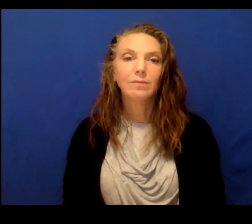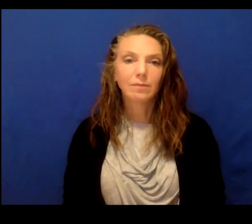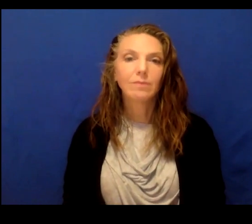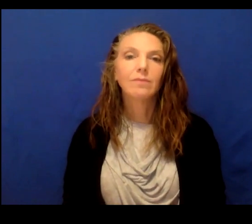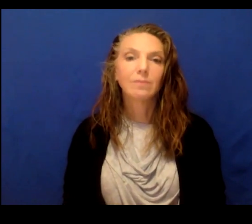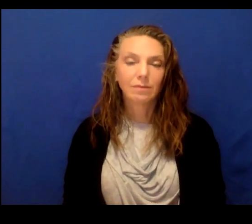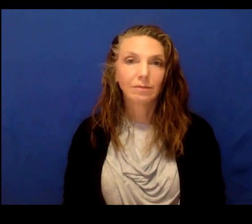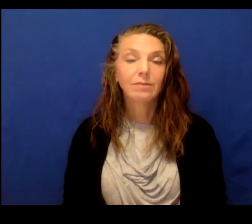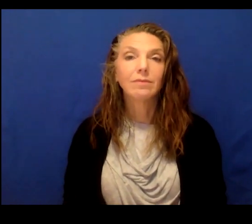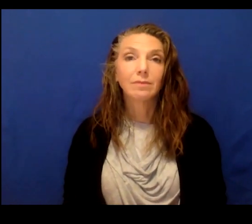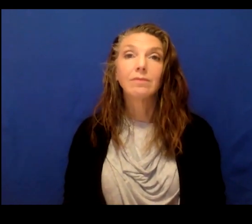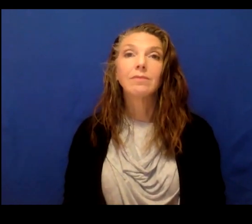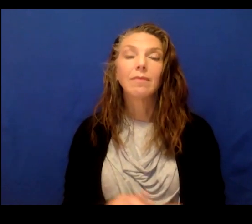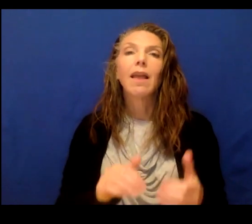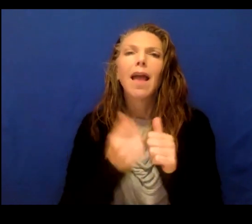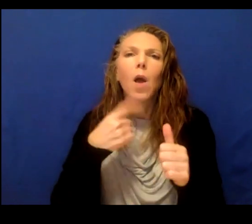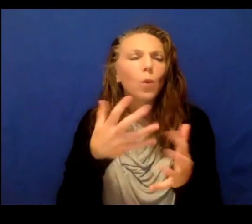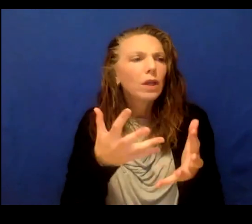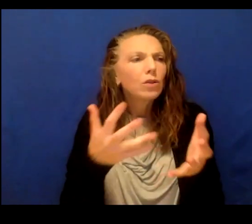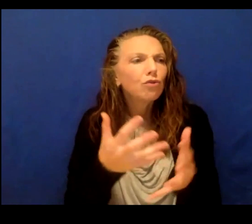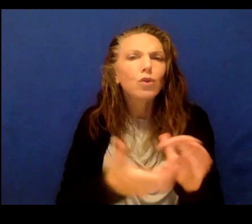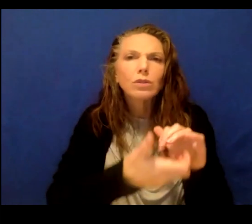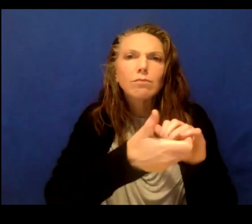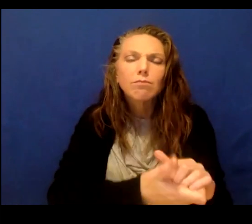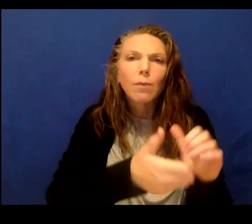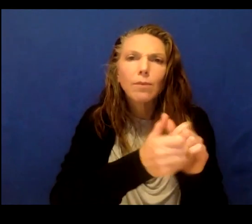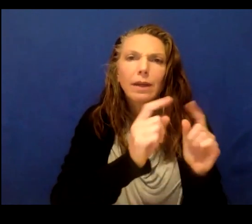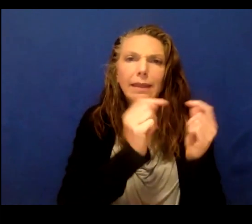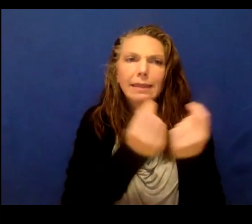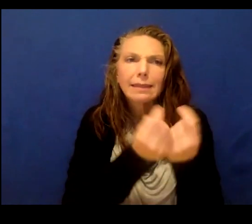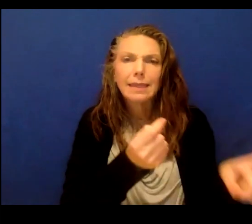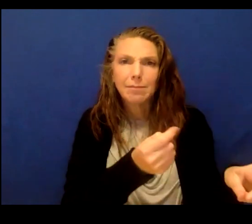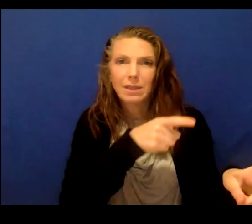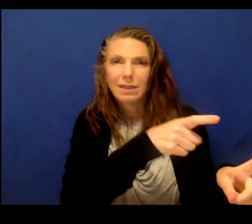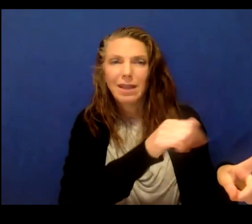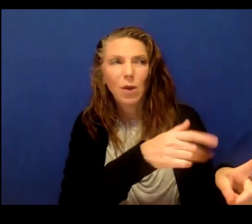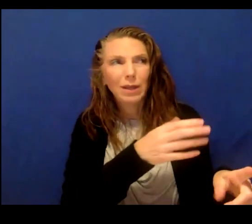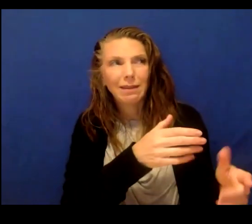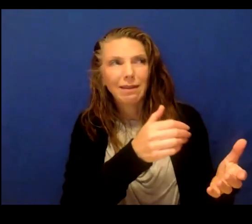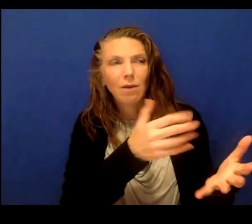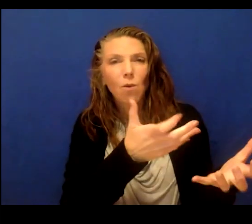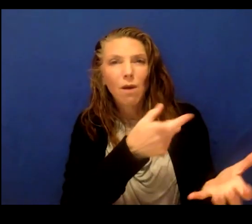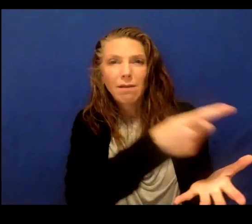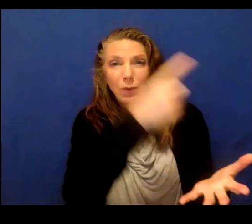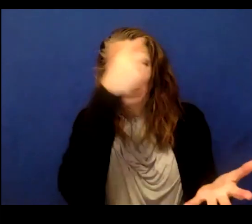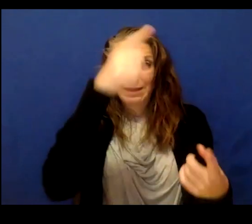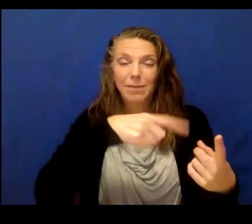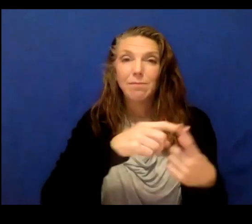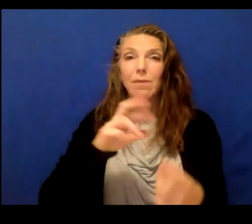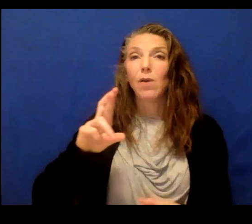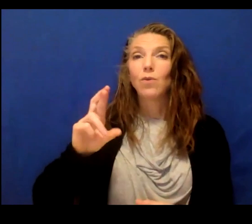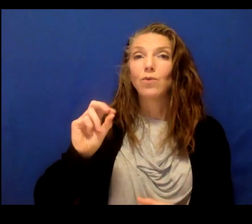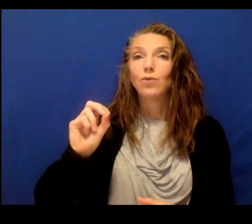we really encourage and partner with teams to think about routines and plan them